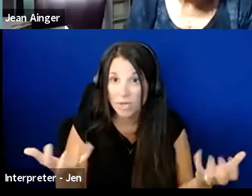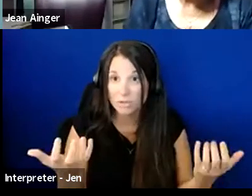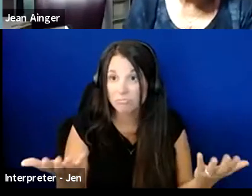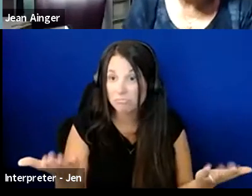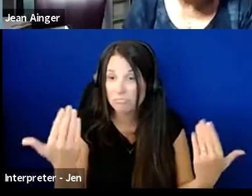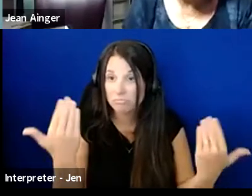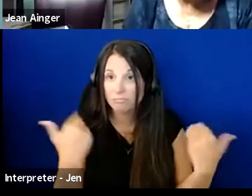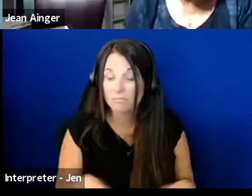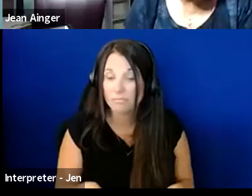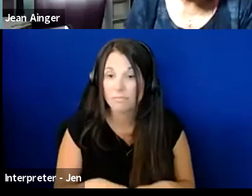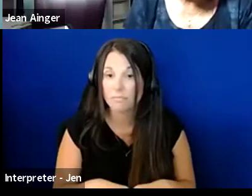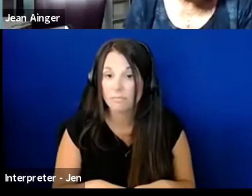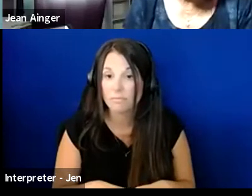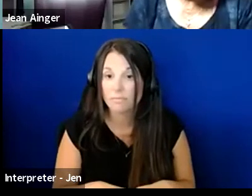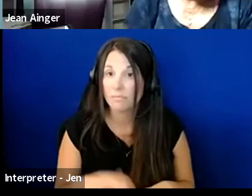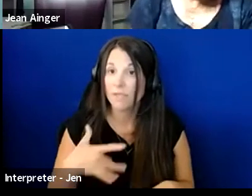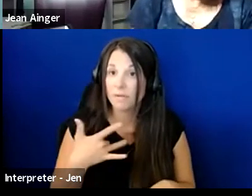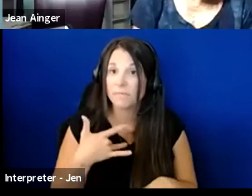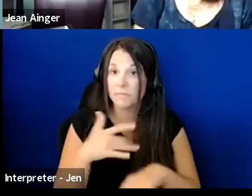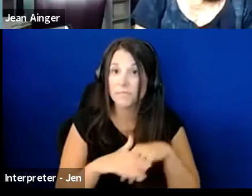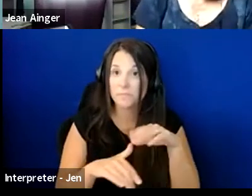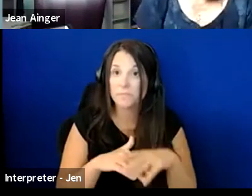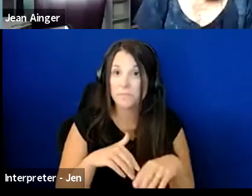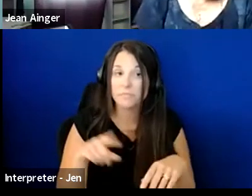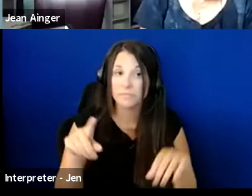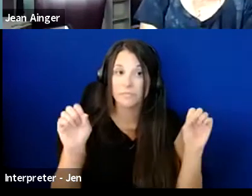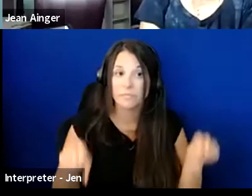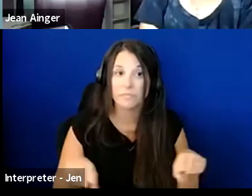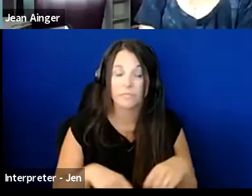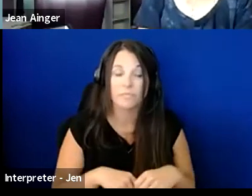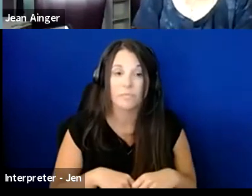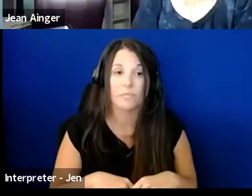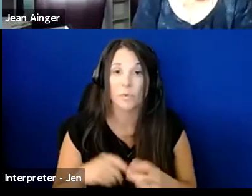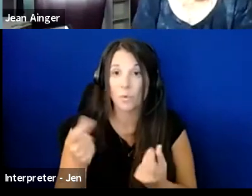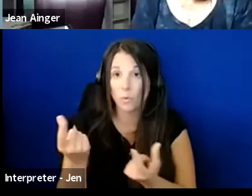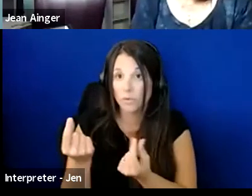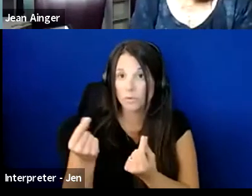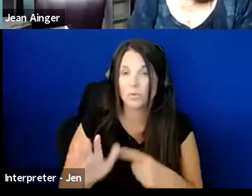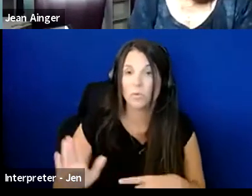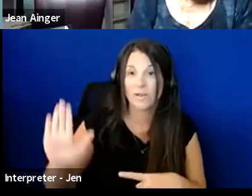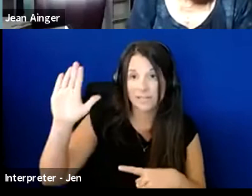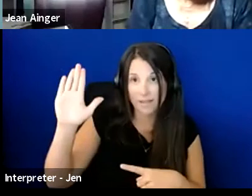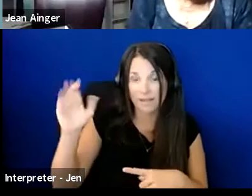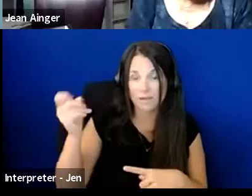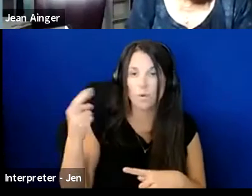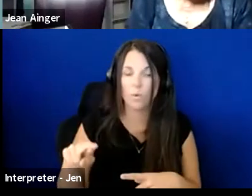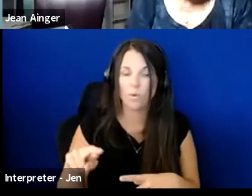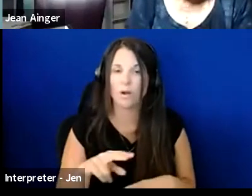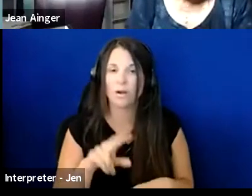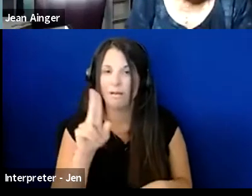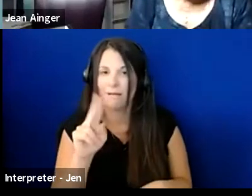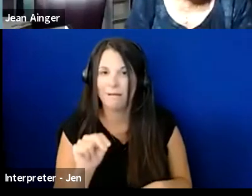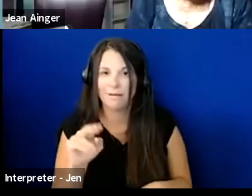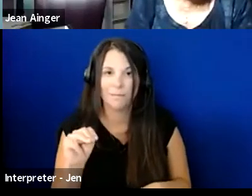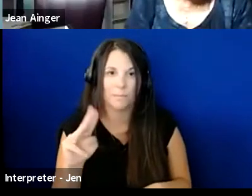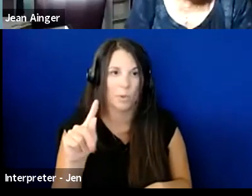ask, feel free to either raise your hand or unmute yourselves.